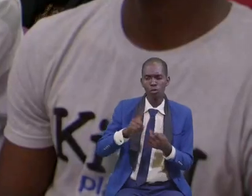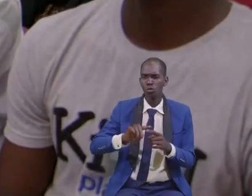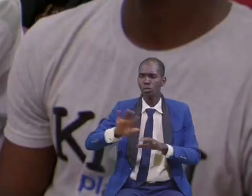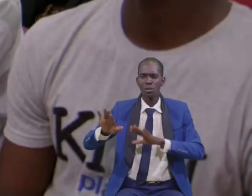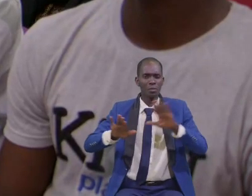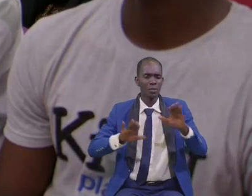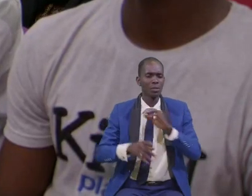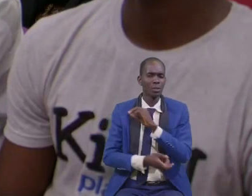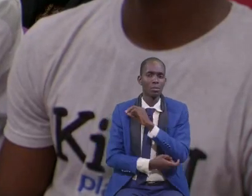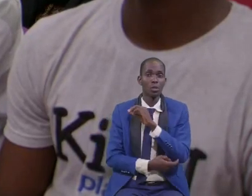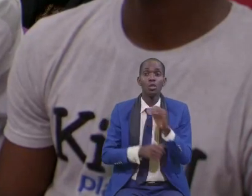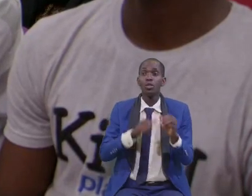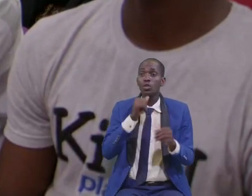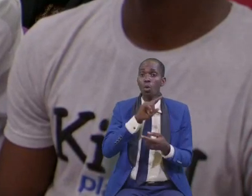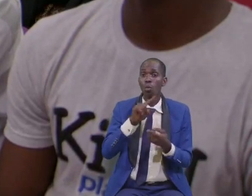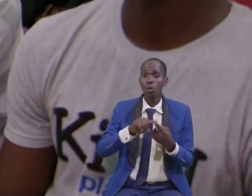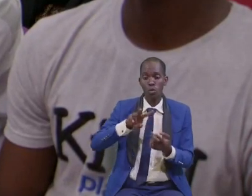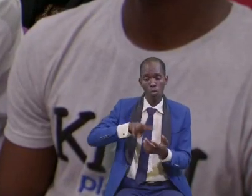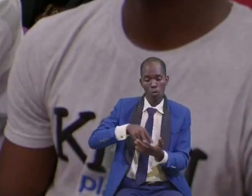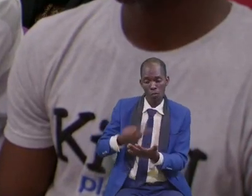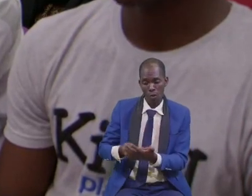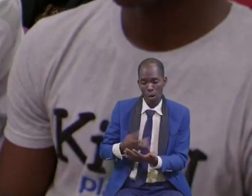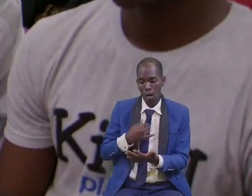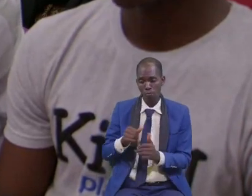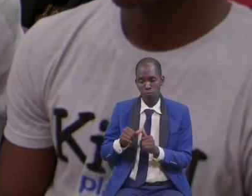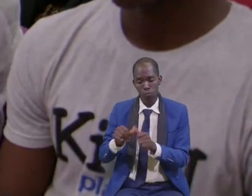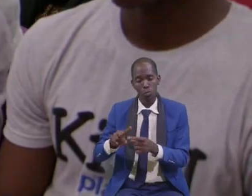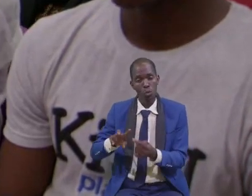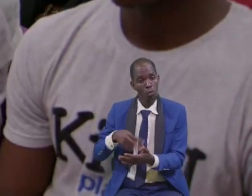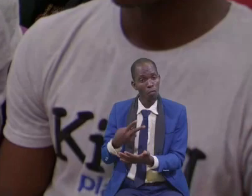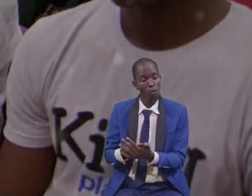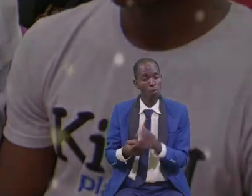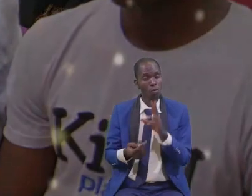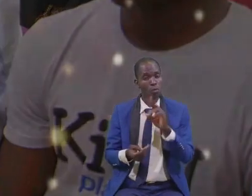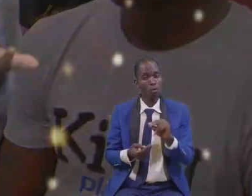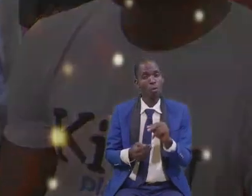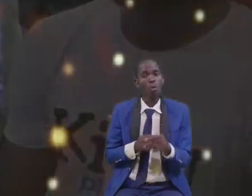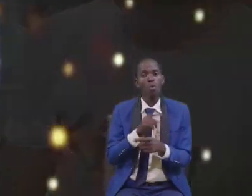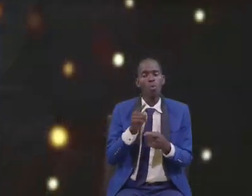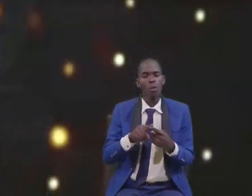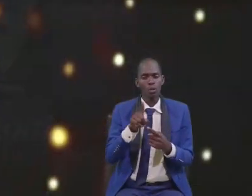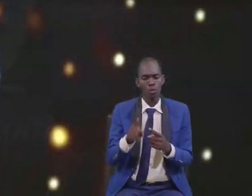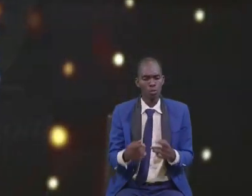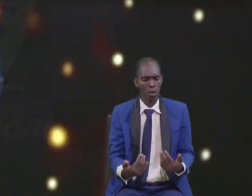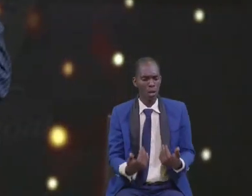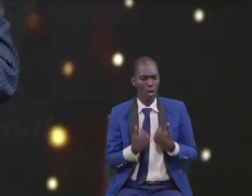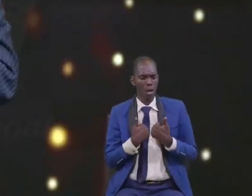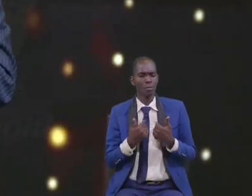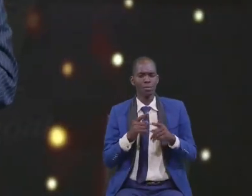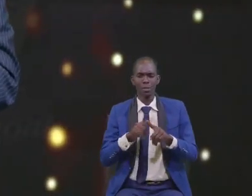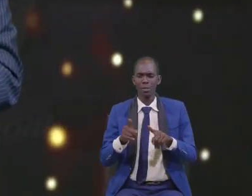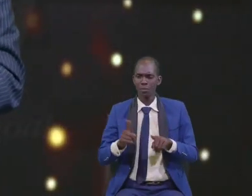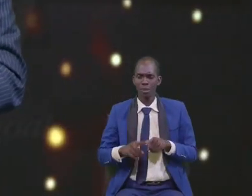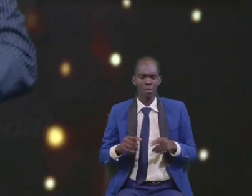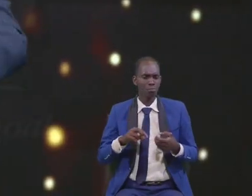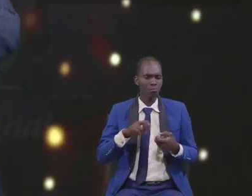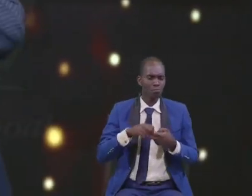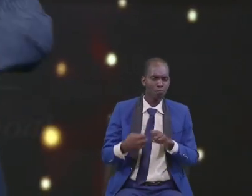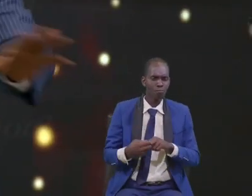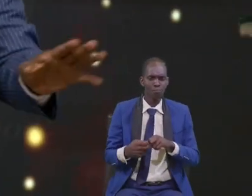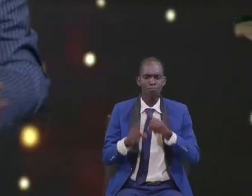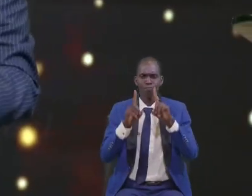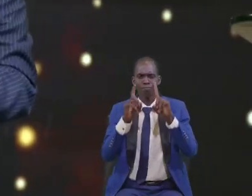you fall and you are falling, but when you encounter all those different kinds of trials and